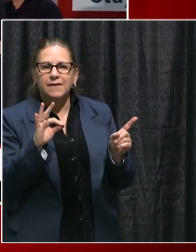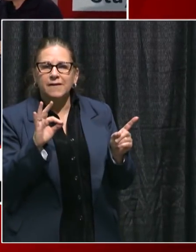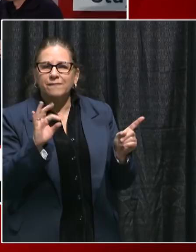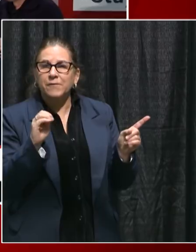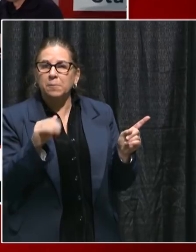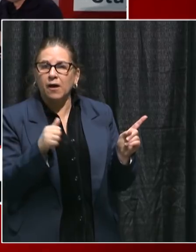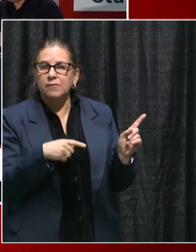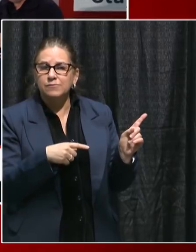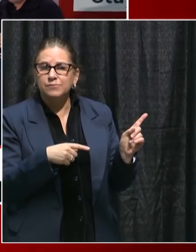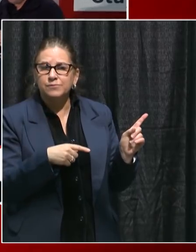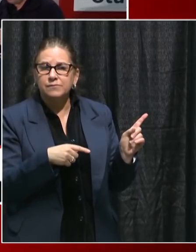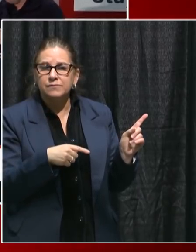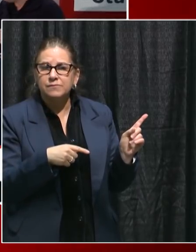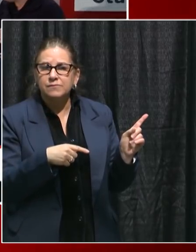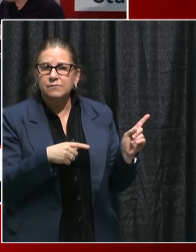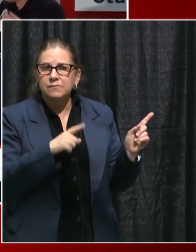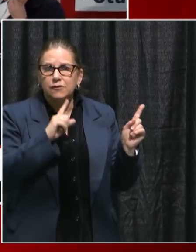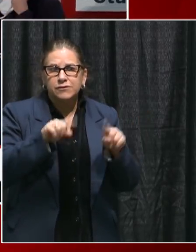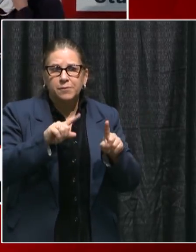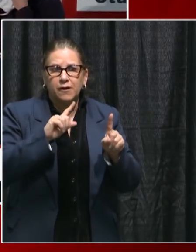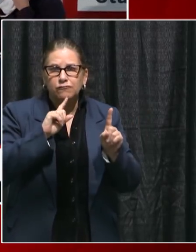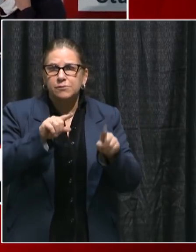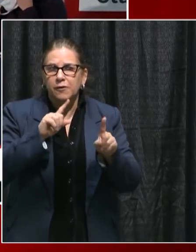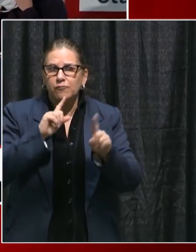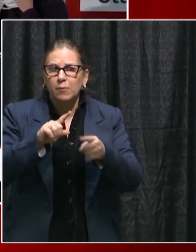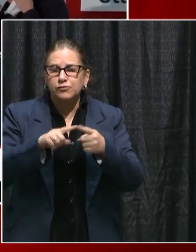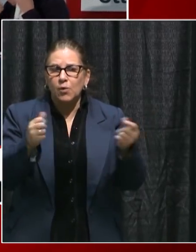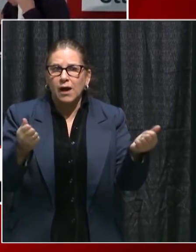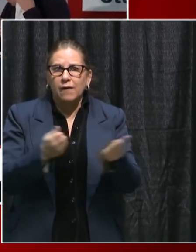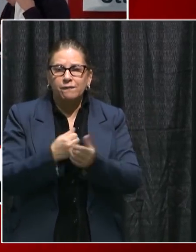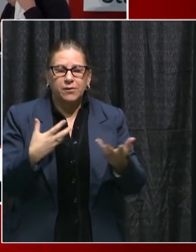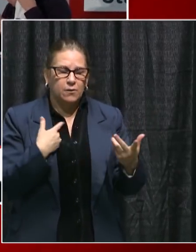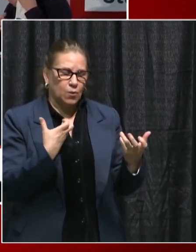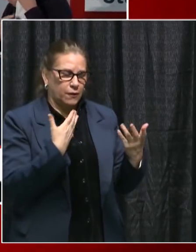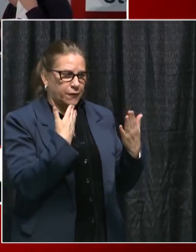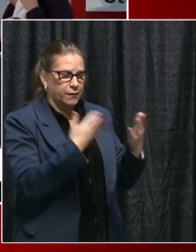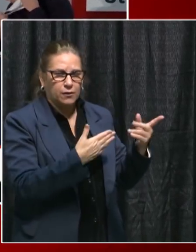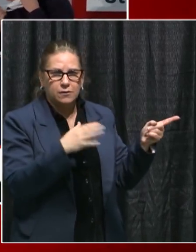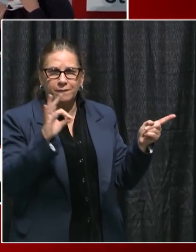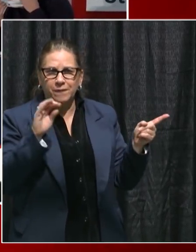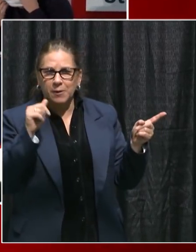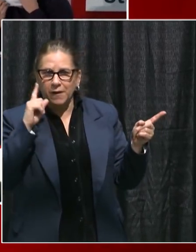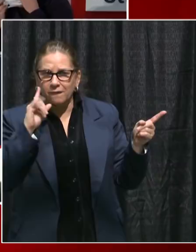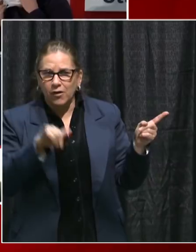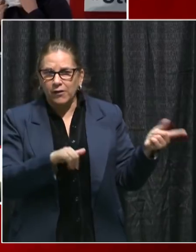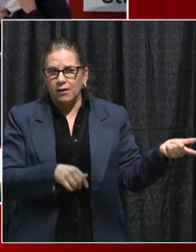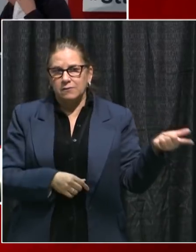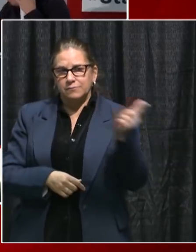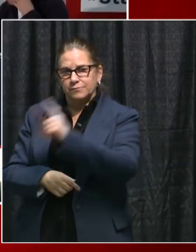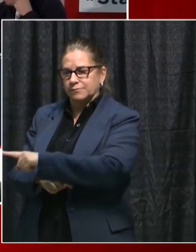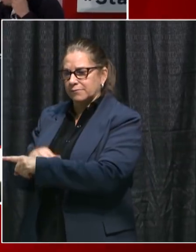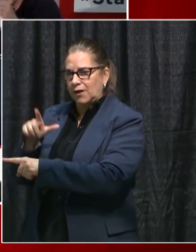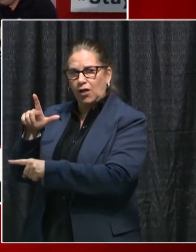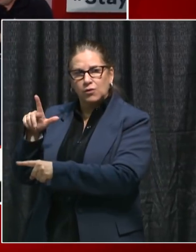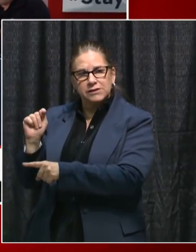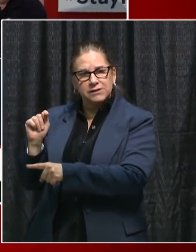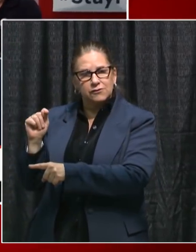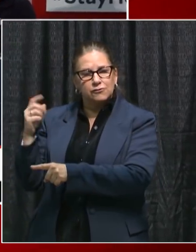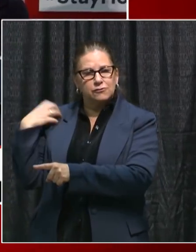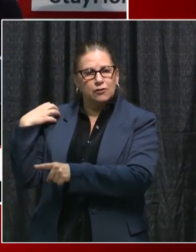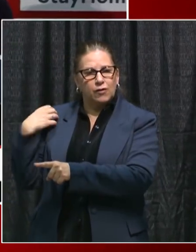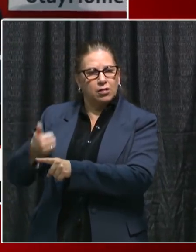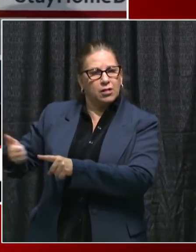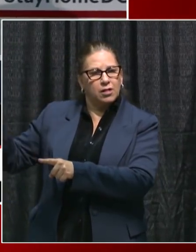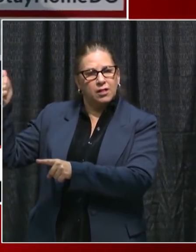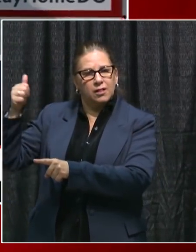to everything we need. So thank you for that. Let me turn now to Lieutenant General Semonite. The Lieutenant General just showed